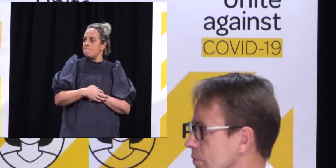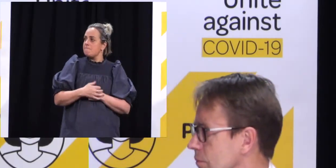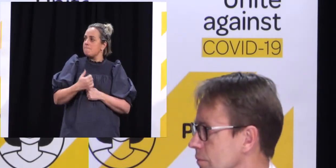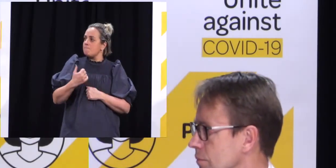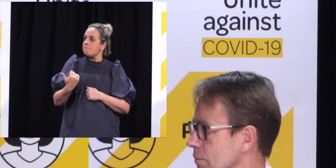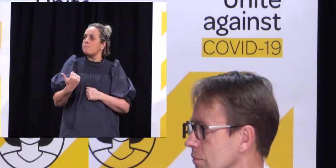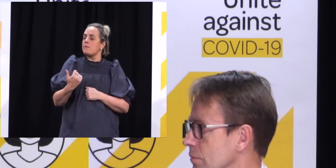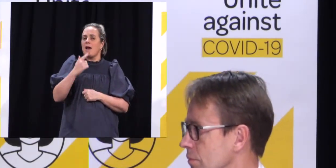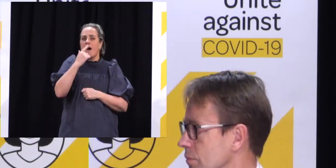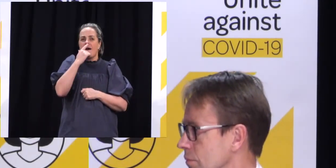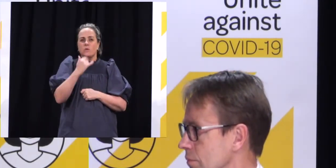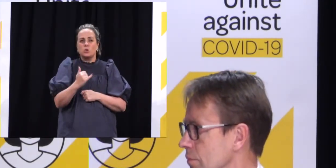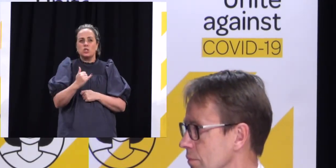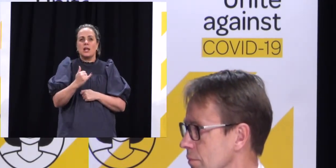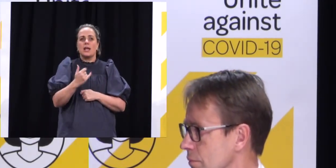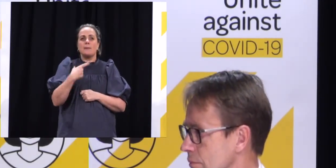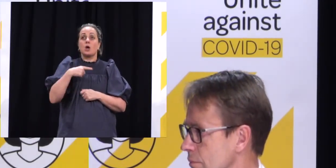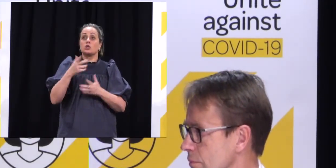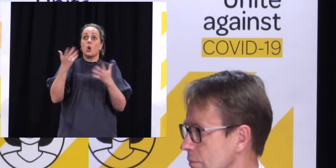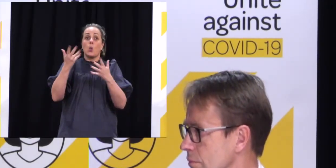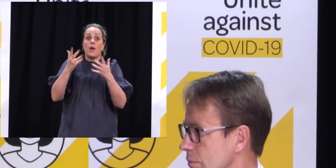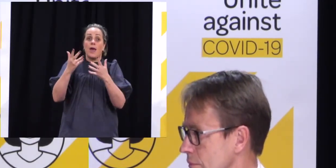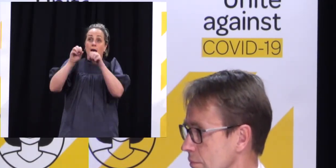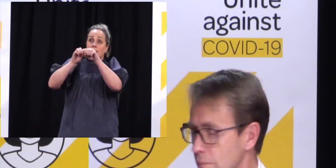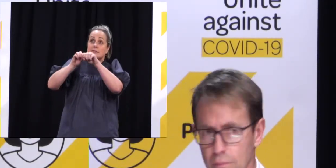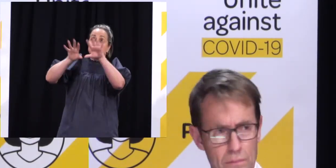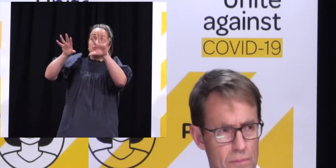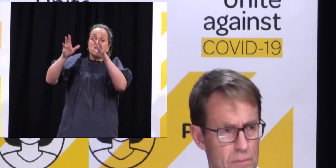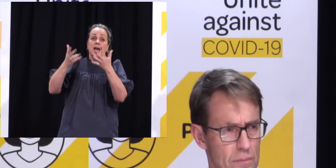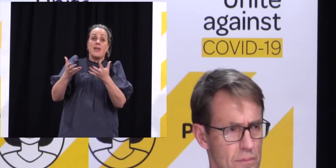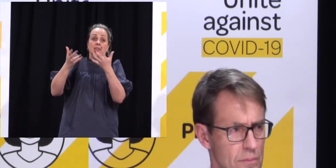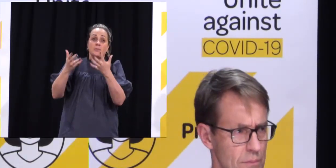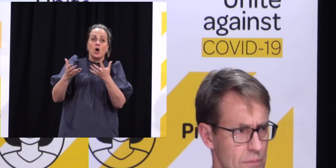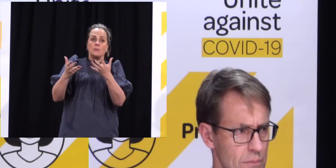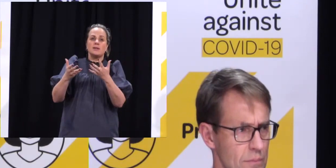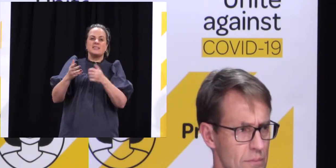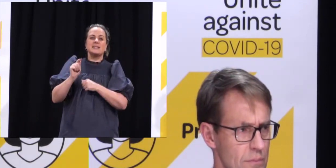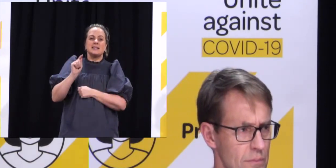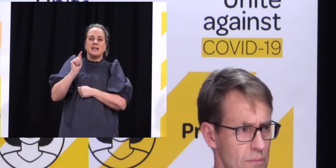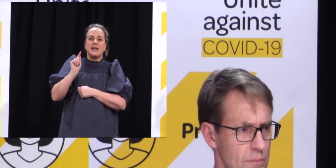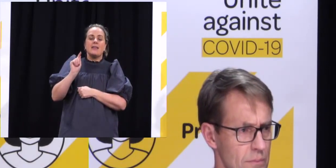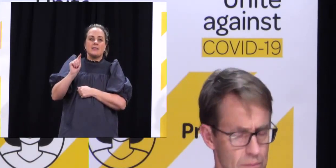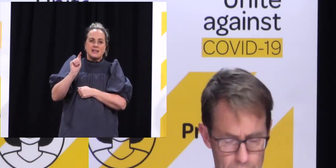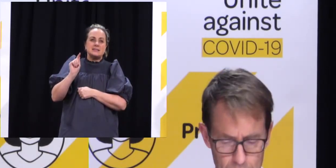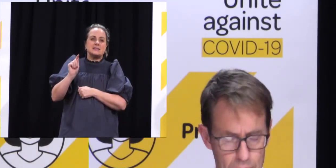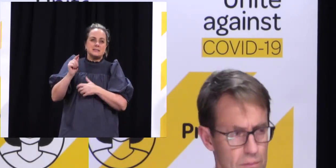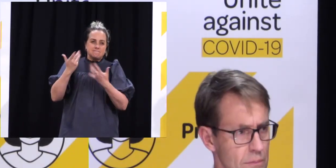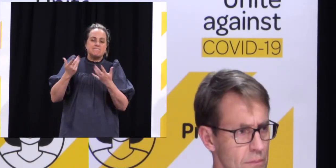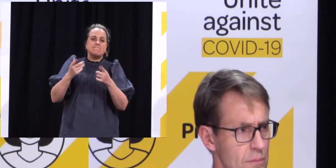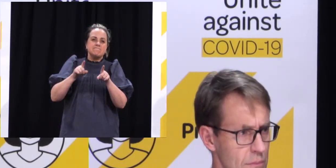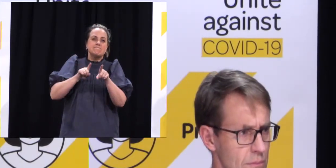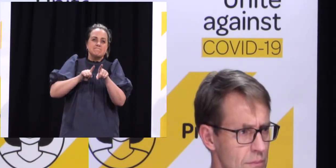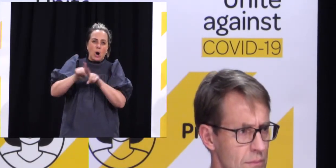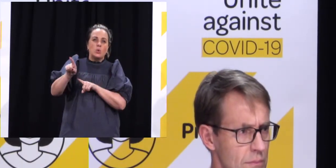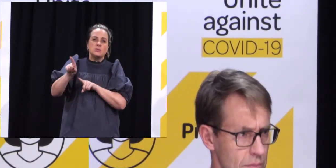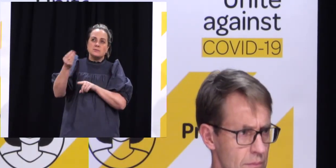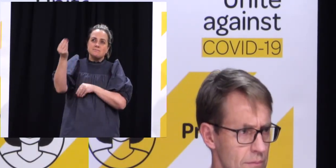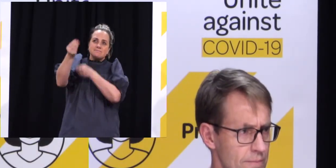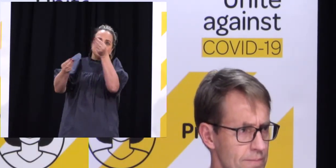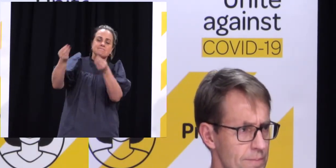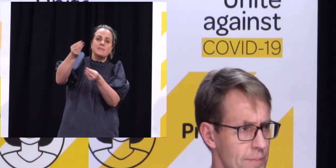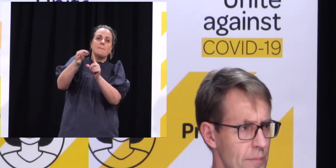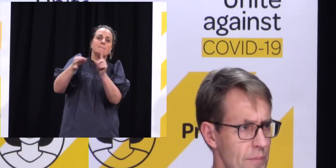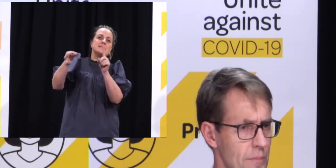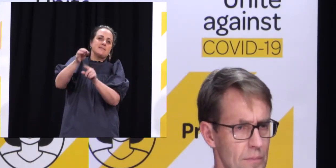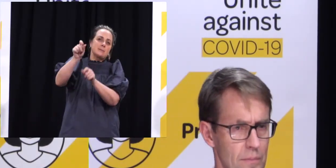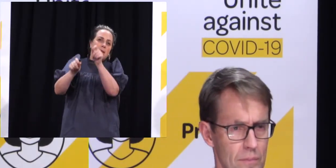unfortunately because of where the outbreak is currently, that continues to be, the new cases are looking to be predominantly Pacific